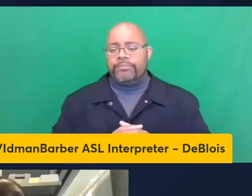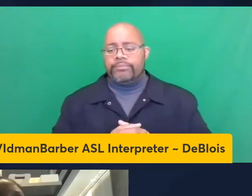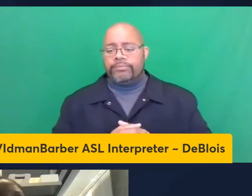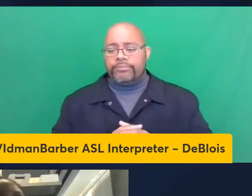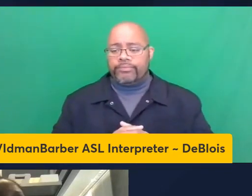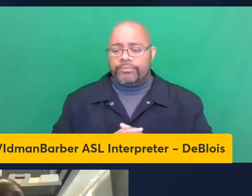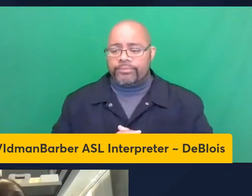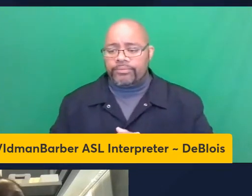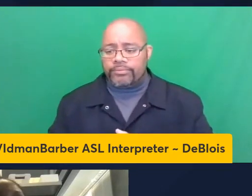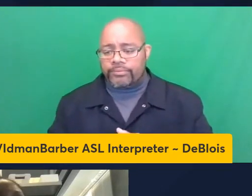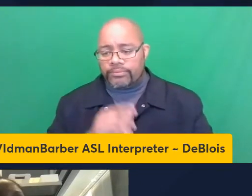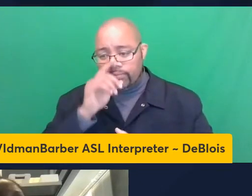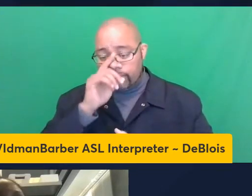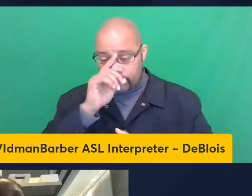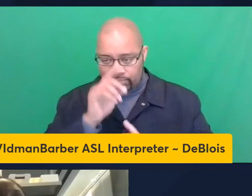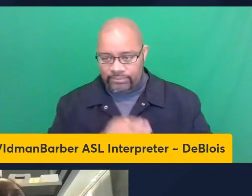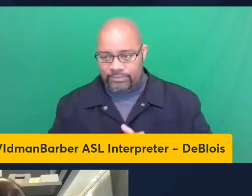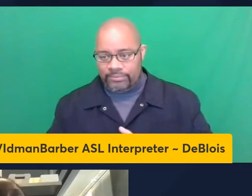that it is great.